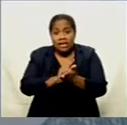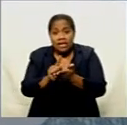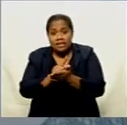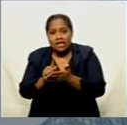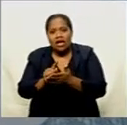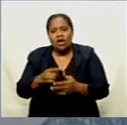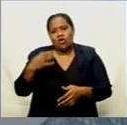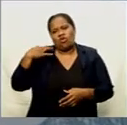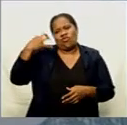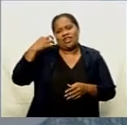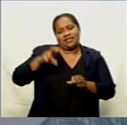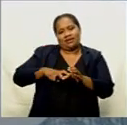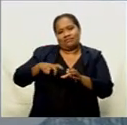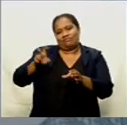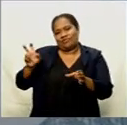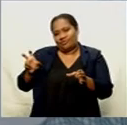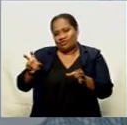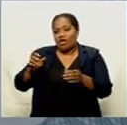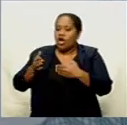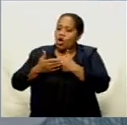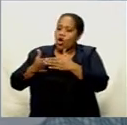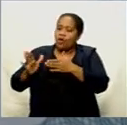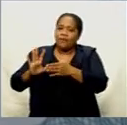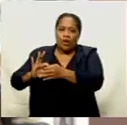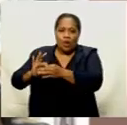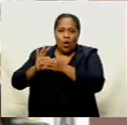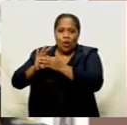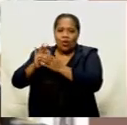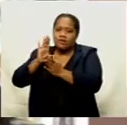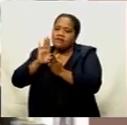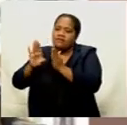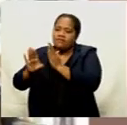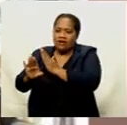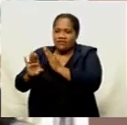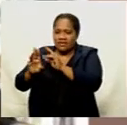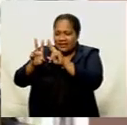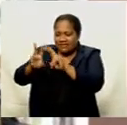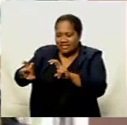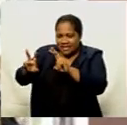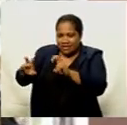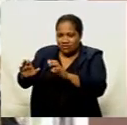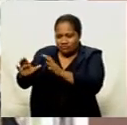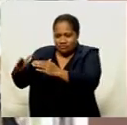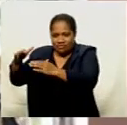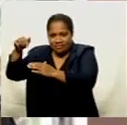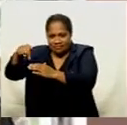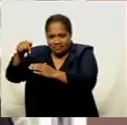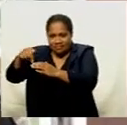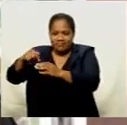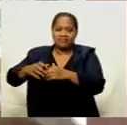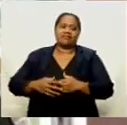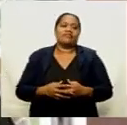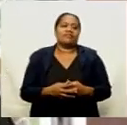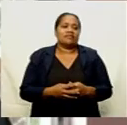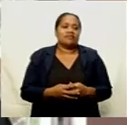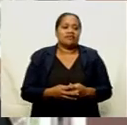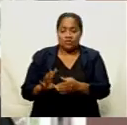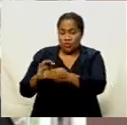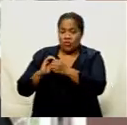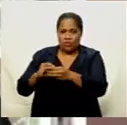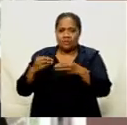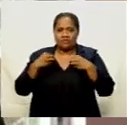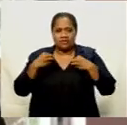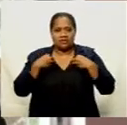from the force and opened his private investigators firm. Narayan decided to close the business a few years later as